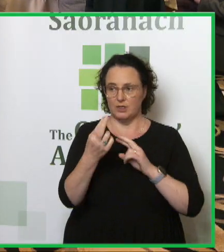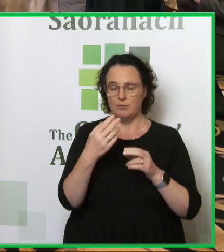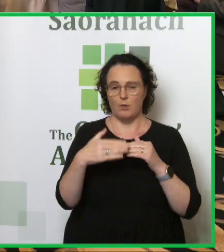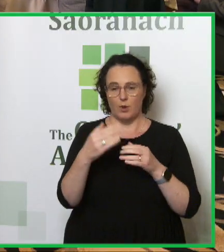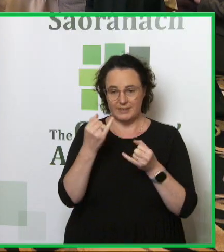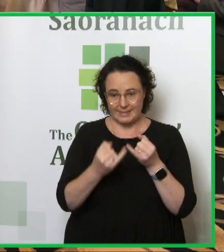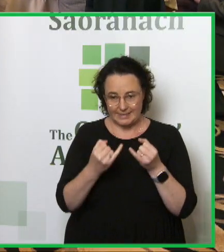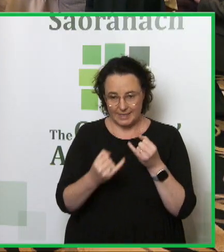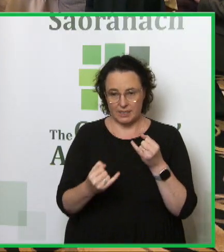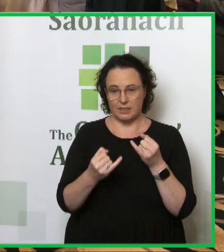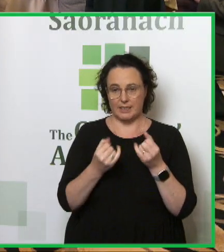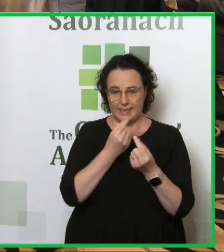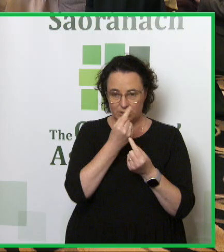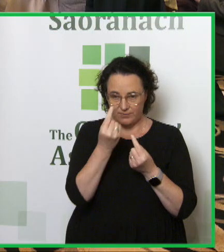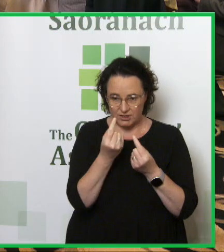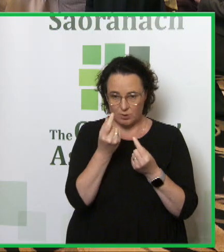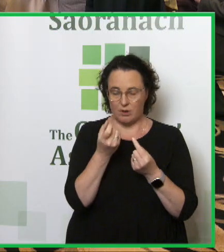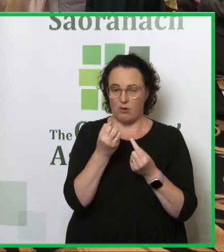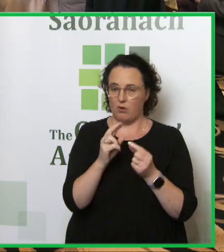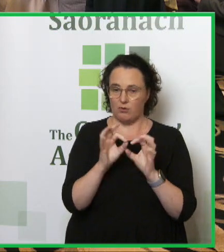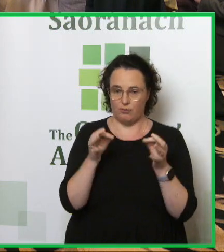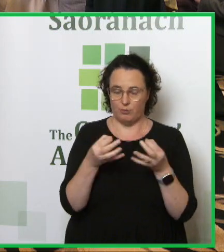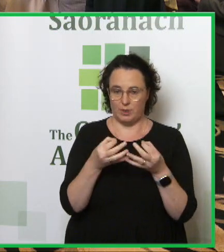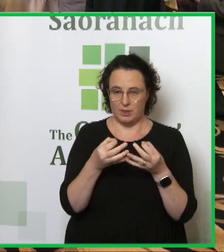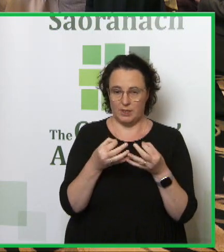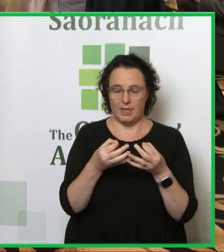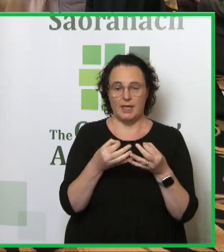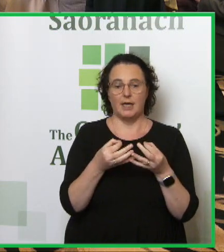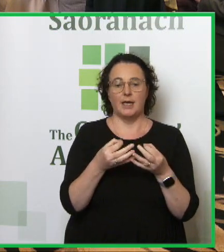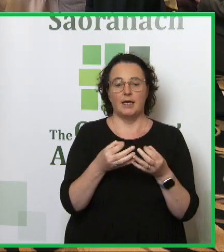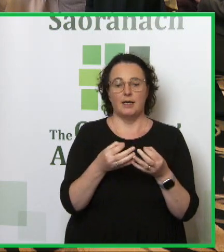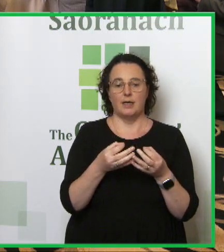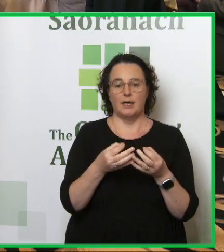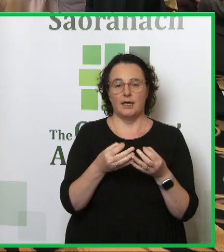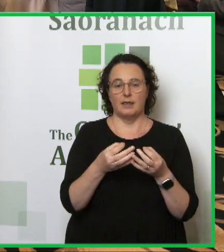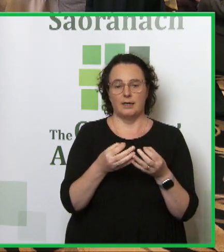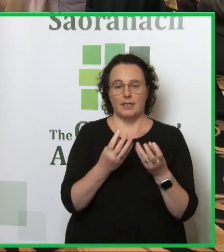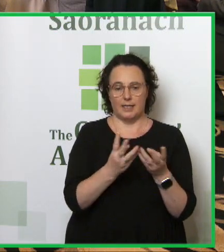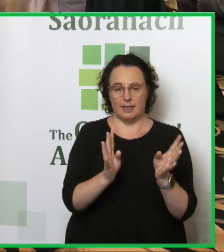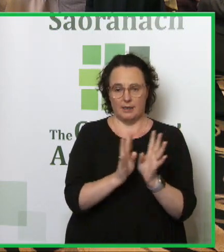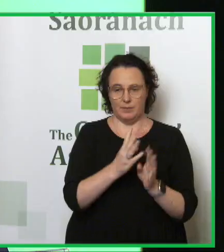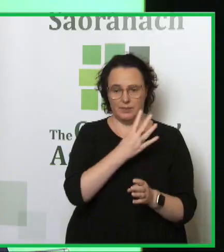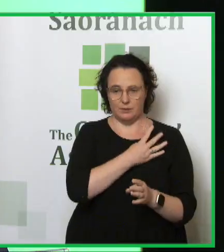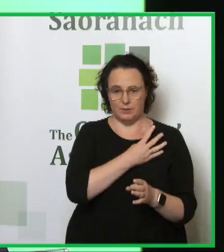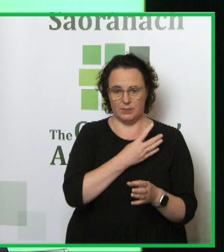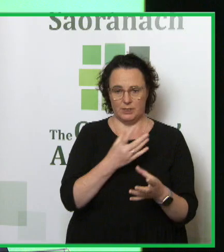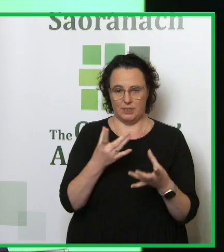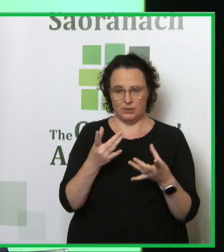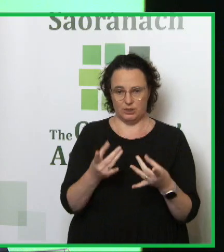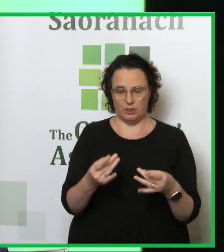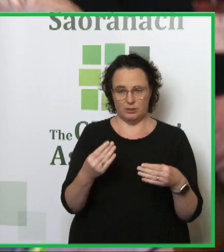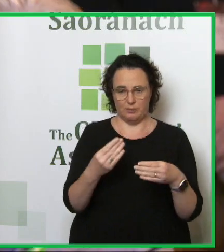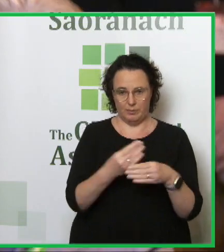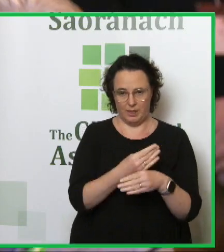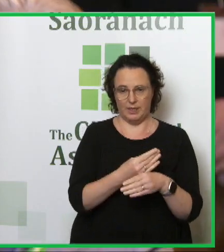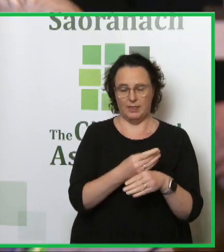or group, is it possible? Cabinet Committee is chaired by the Taoiseach, if it's a dedicated, if our recommendation was agreed. Yeah, and